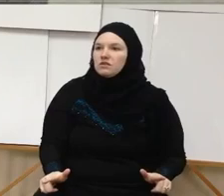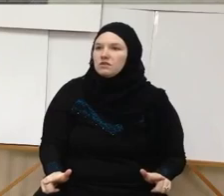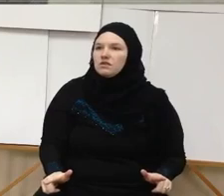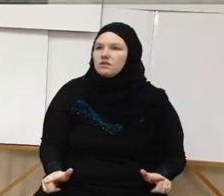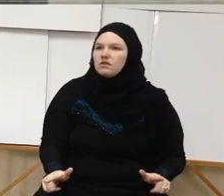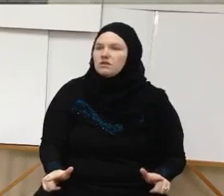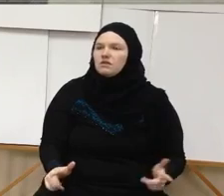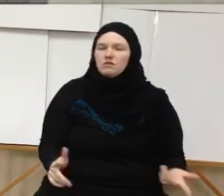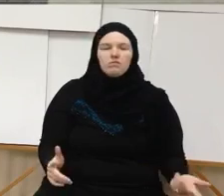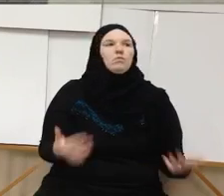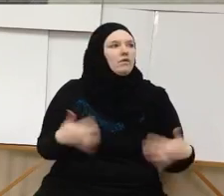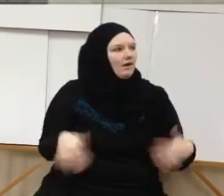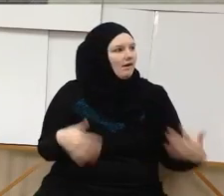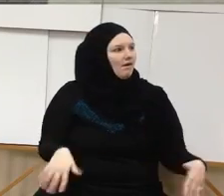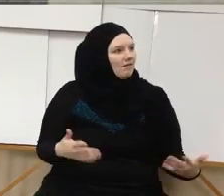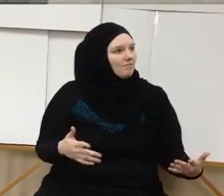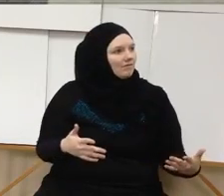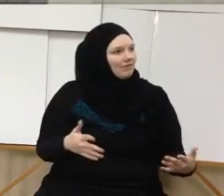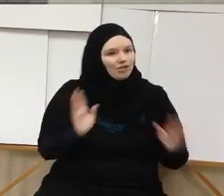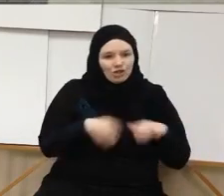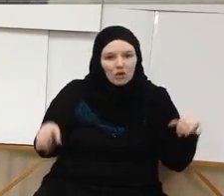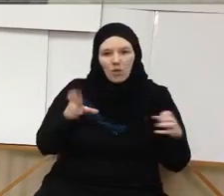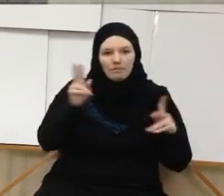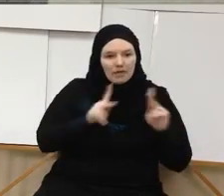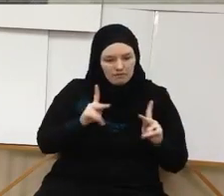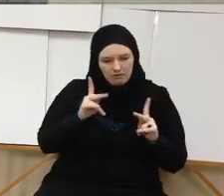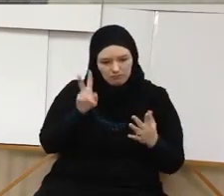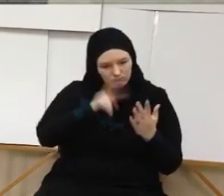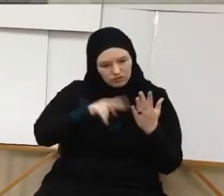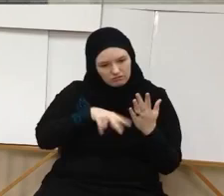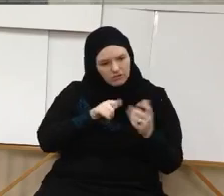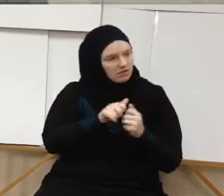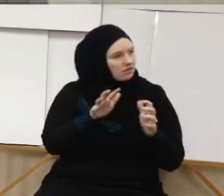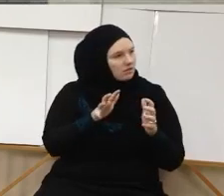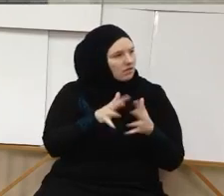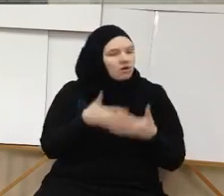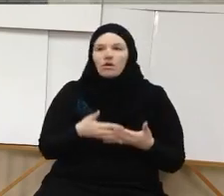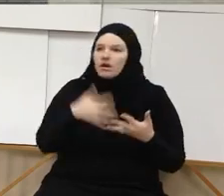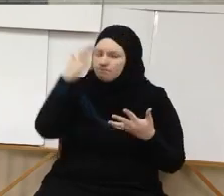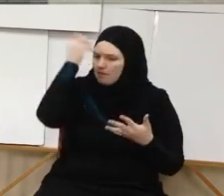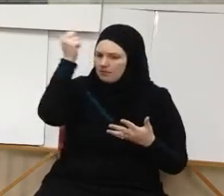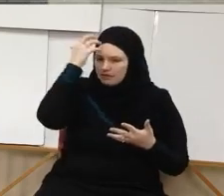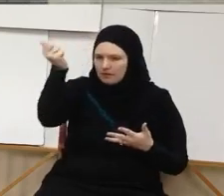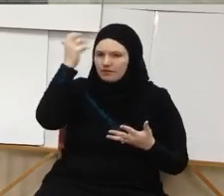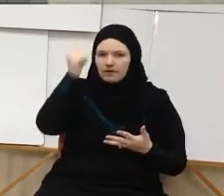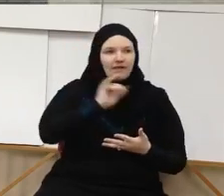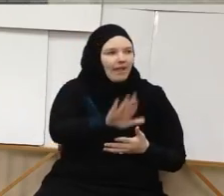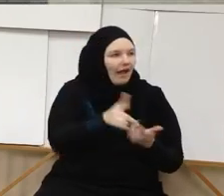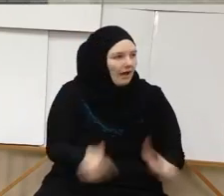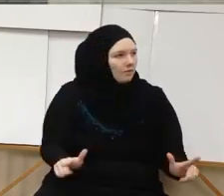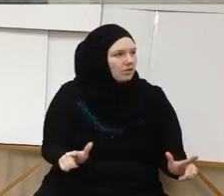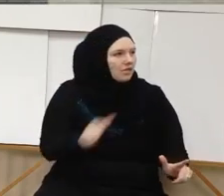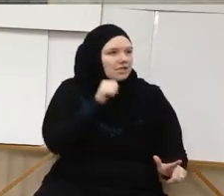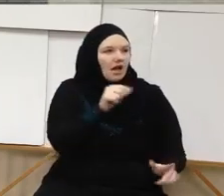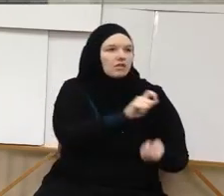What more miracles does Allah need to show us so that our arrogance turns into humility? So